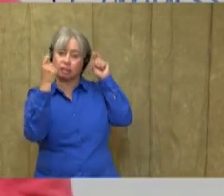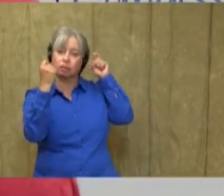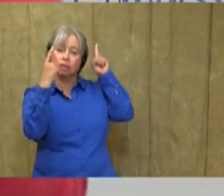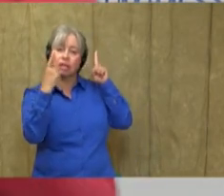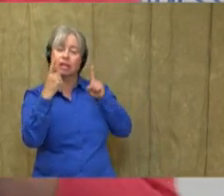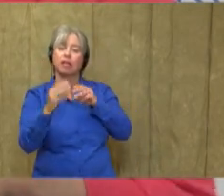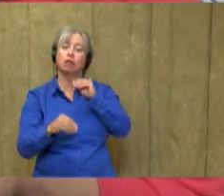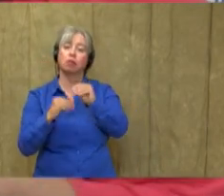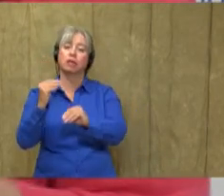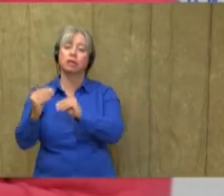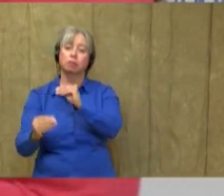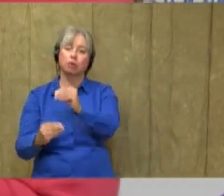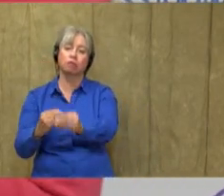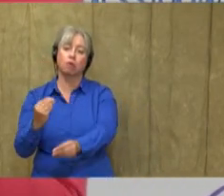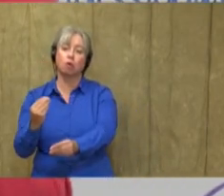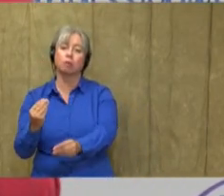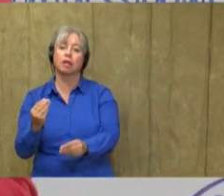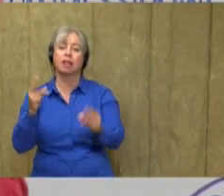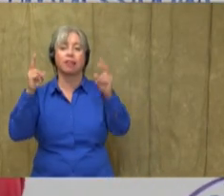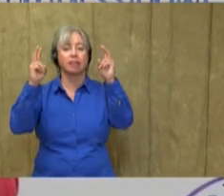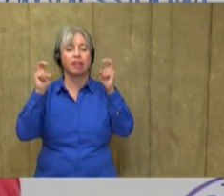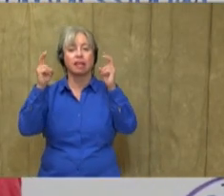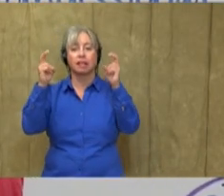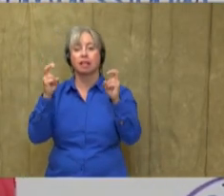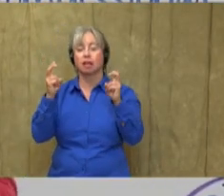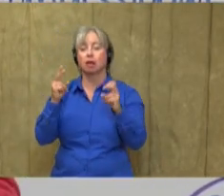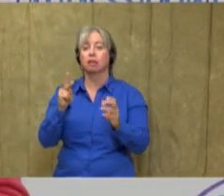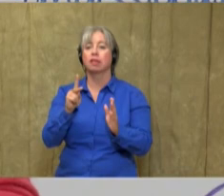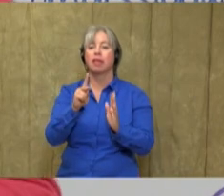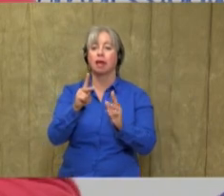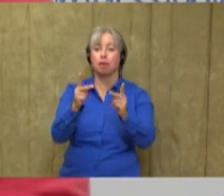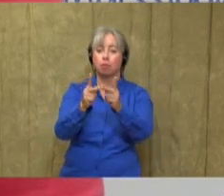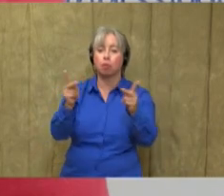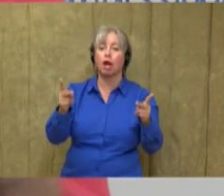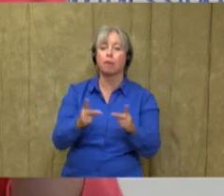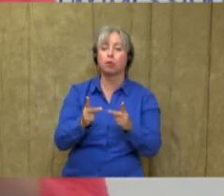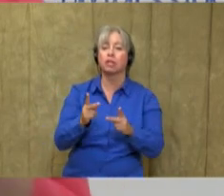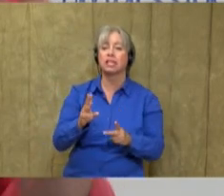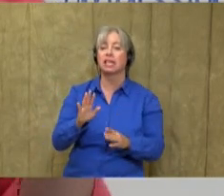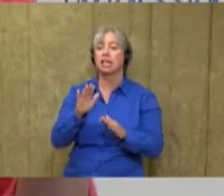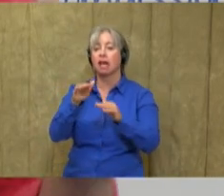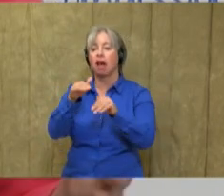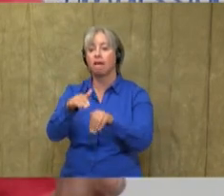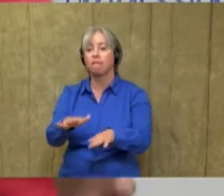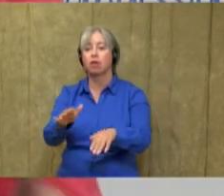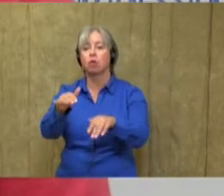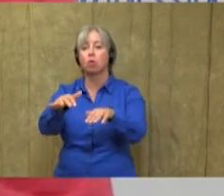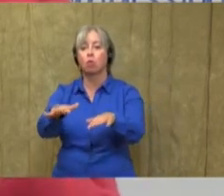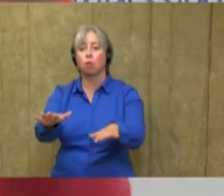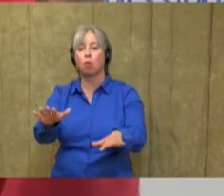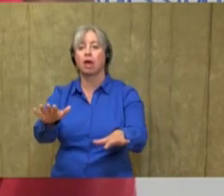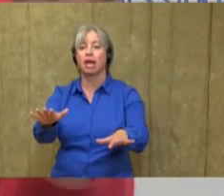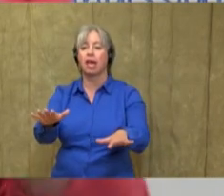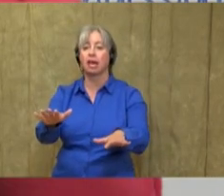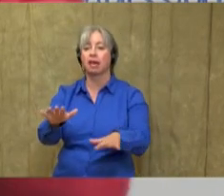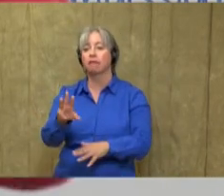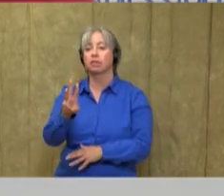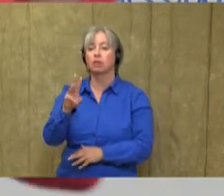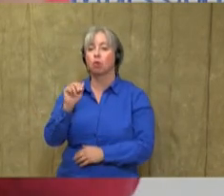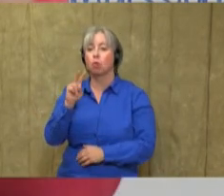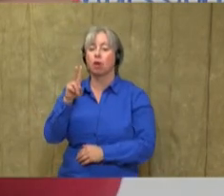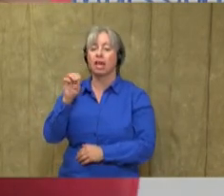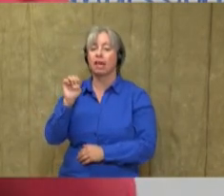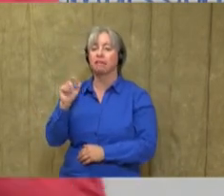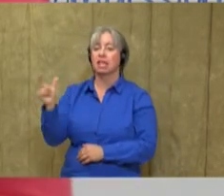forward. The topic for today is property of waves. So we've been talking about wave energy, lots of energy